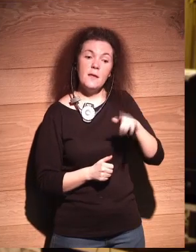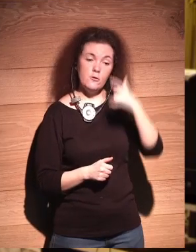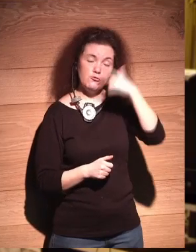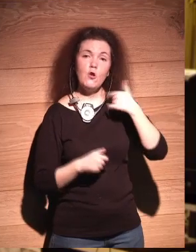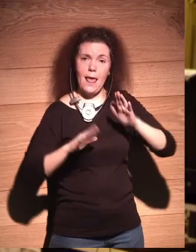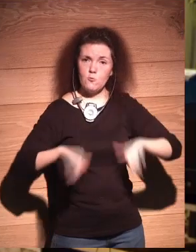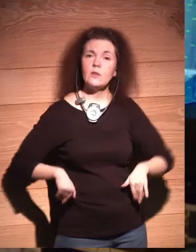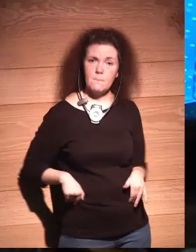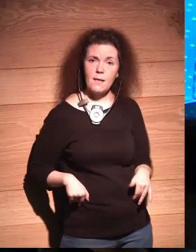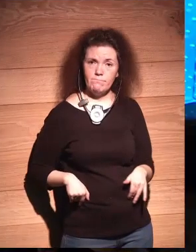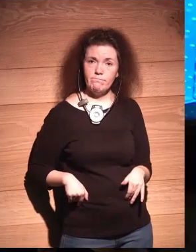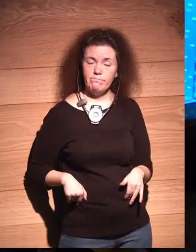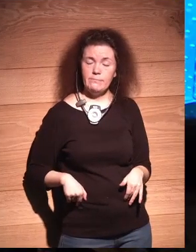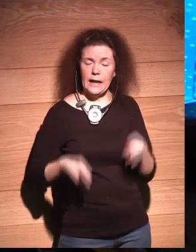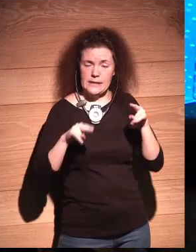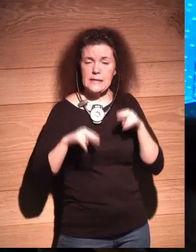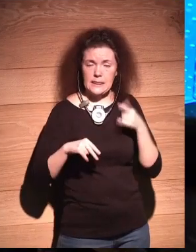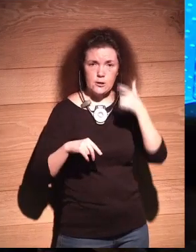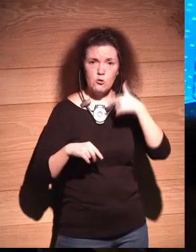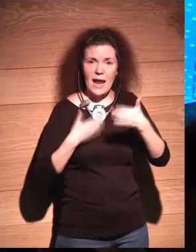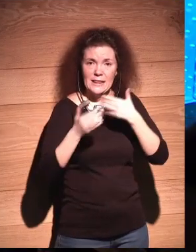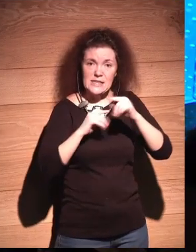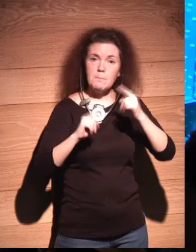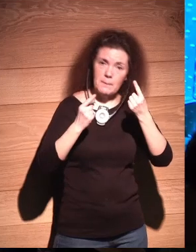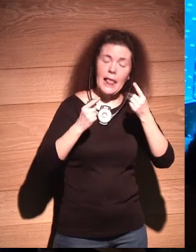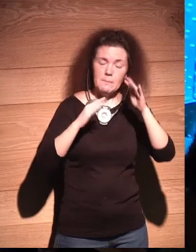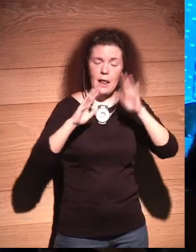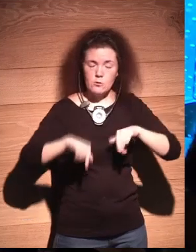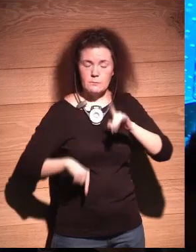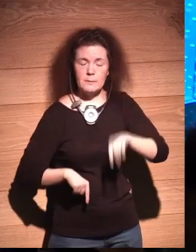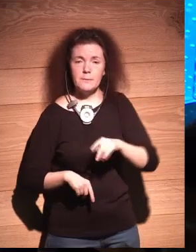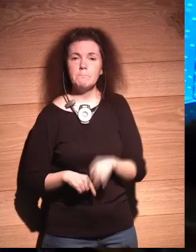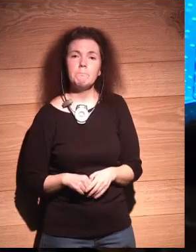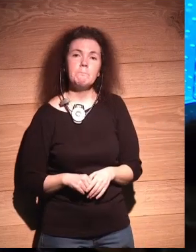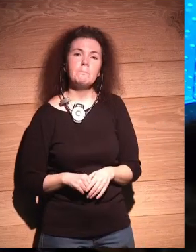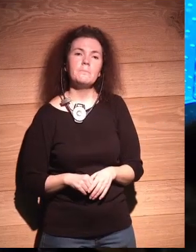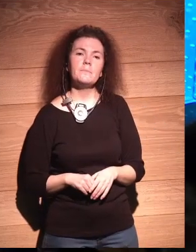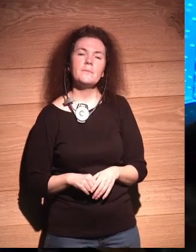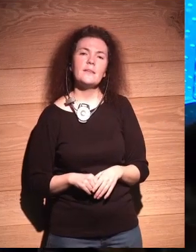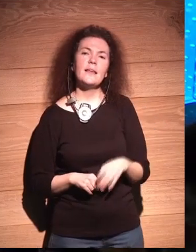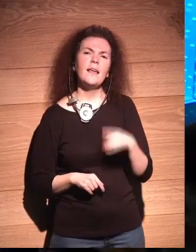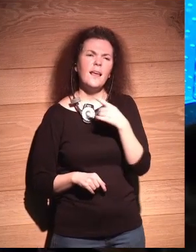artist in residence. And the way this worked was in Congress, they were having